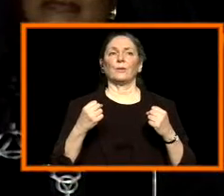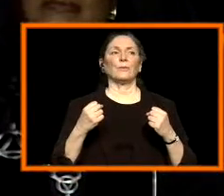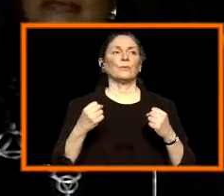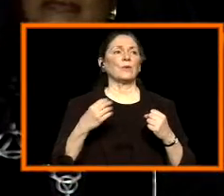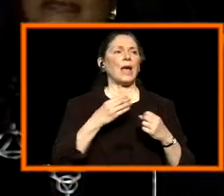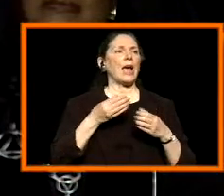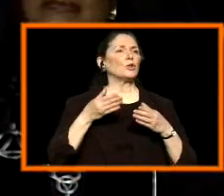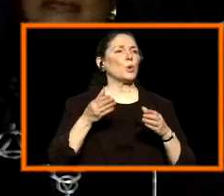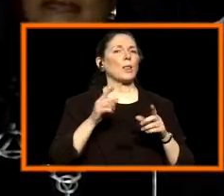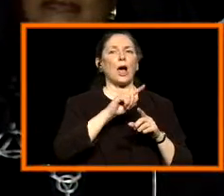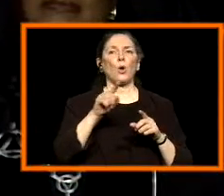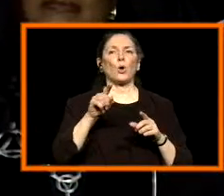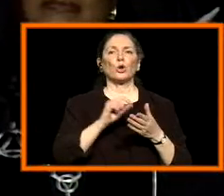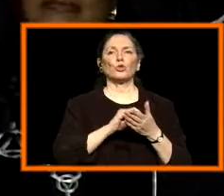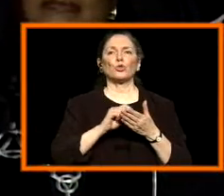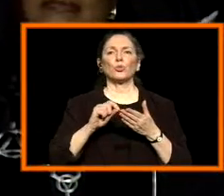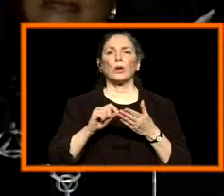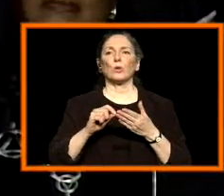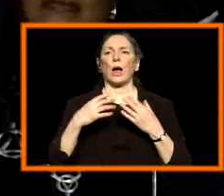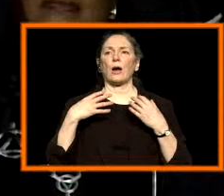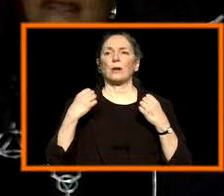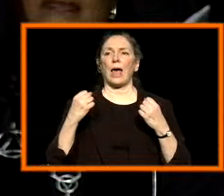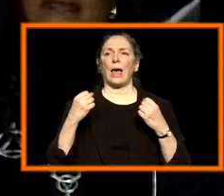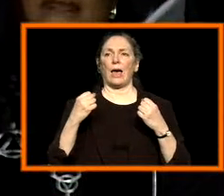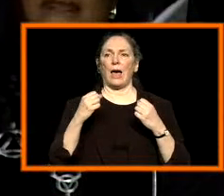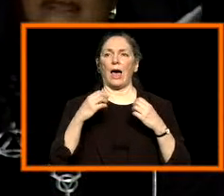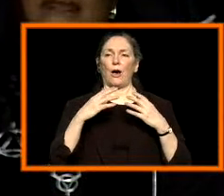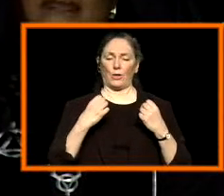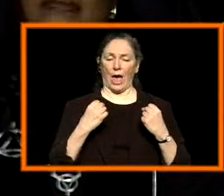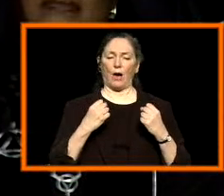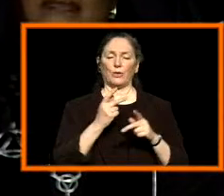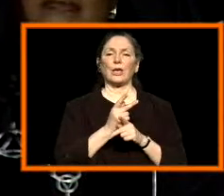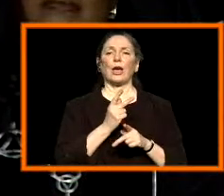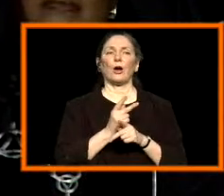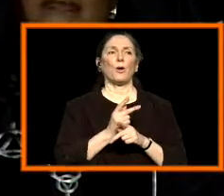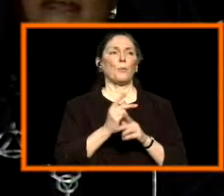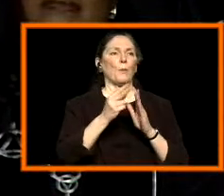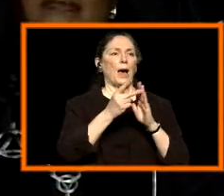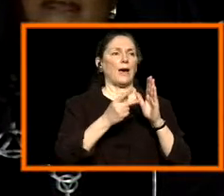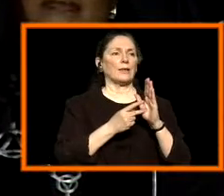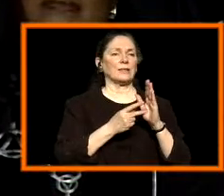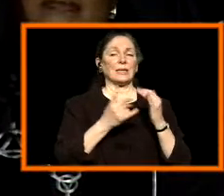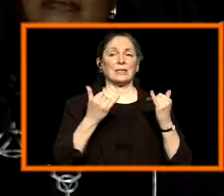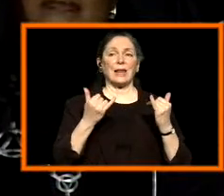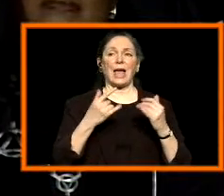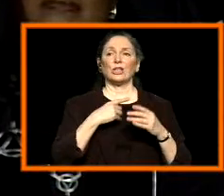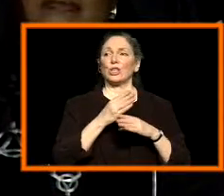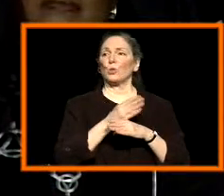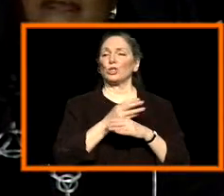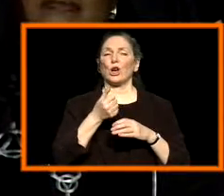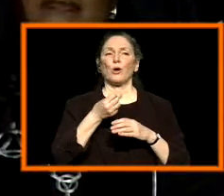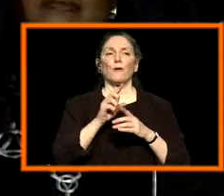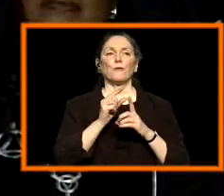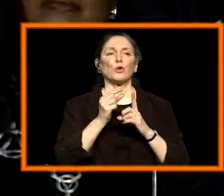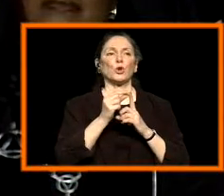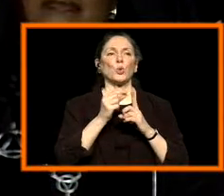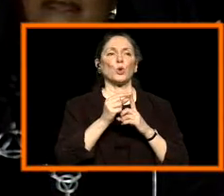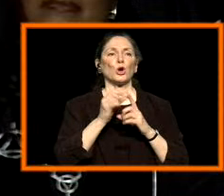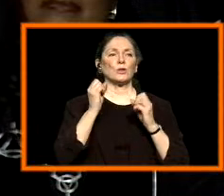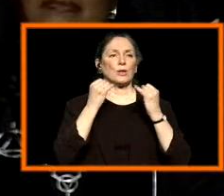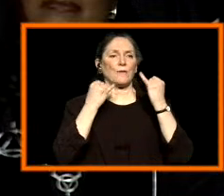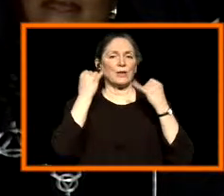and to allow her to rewrite healthcare policies. Today, Sonia will share a few words of inspiration from